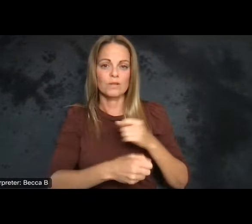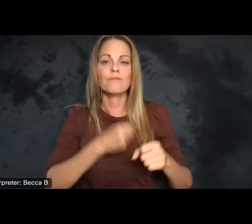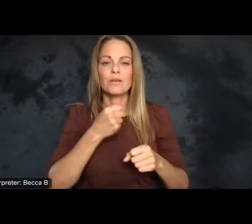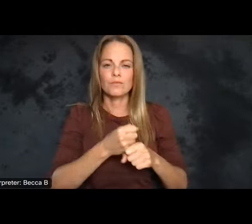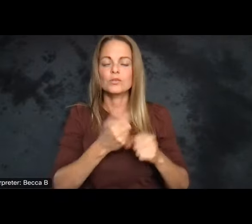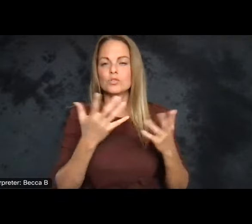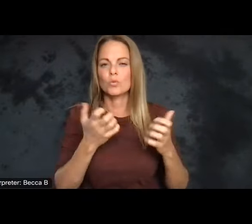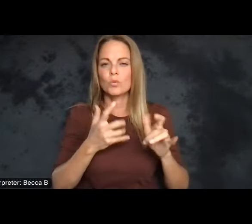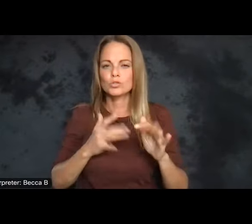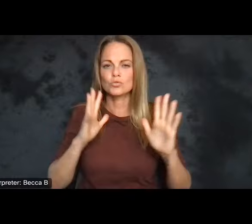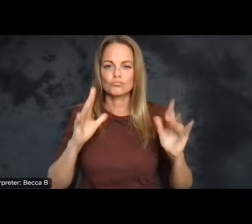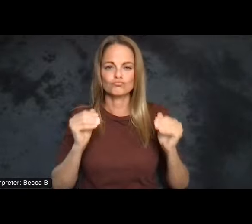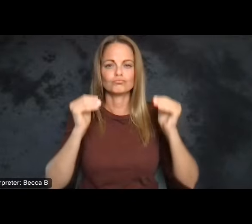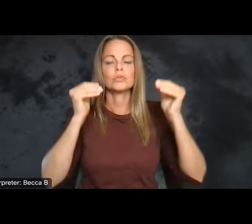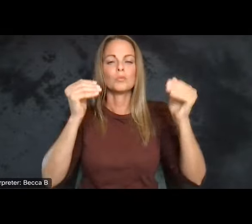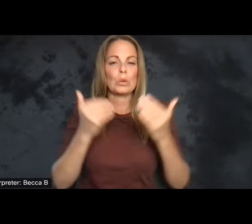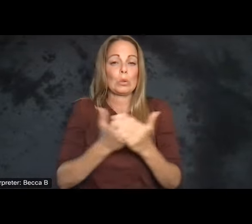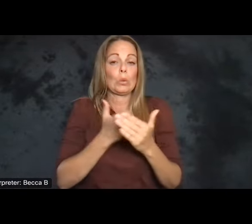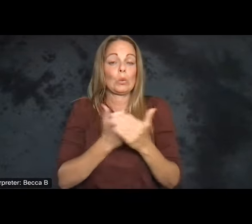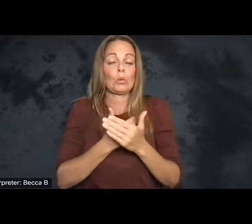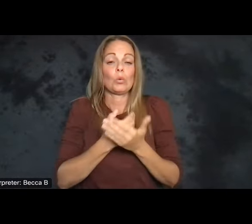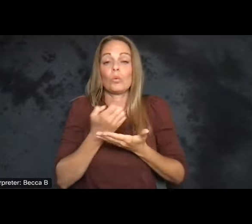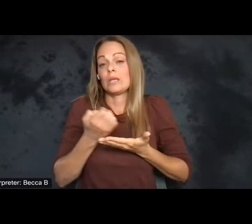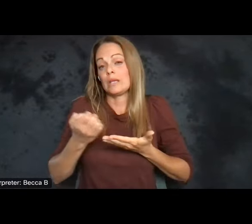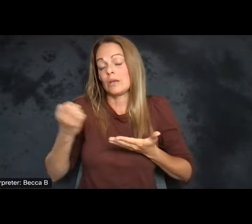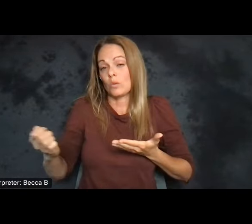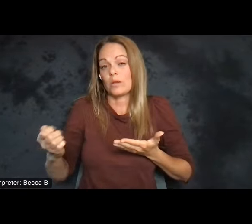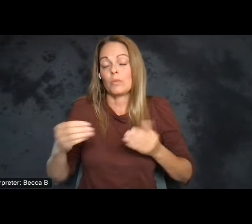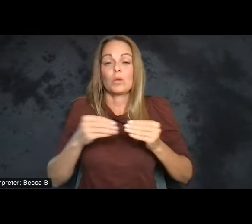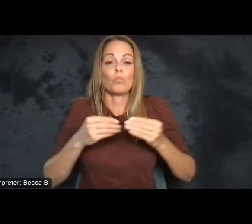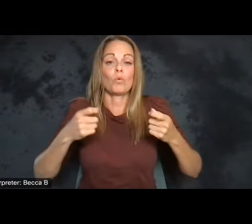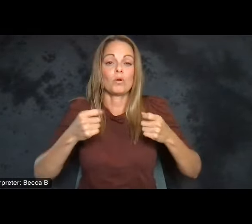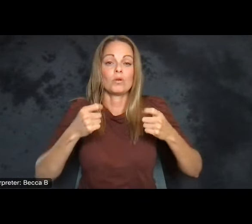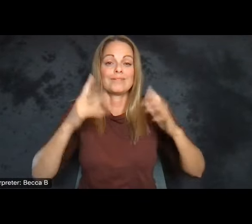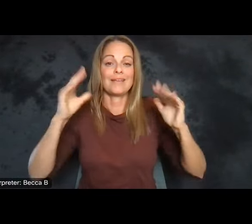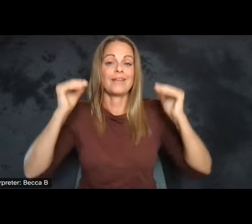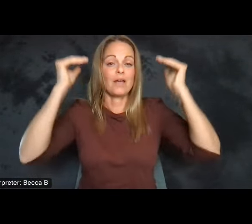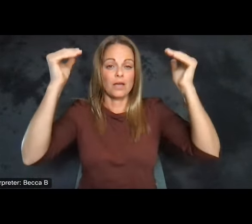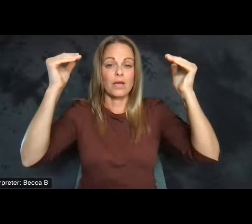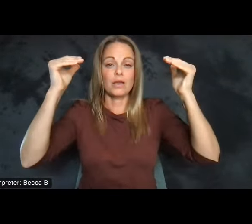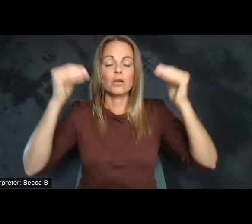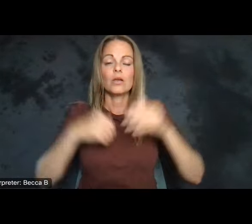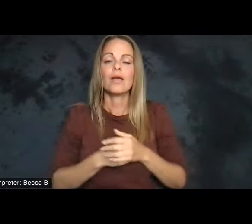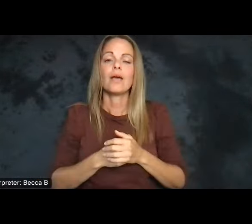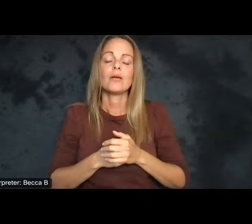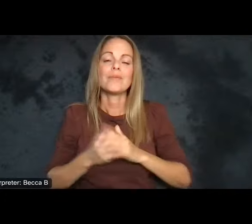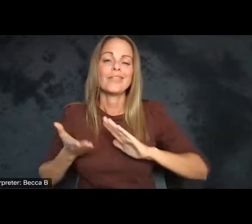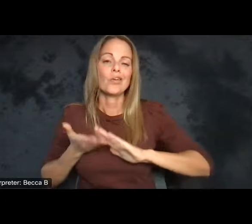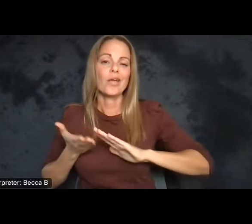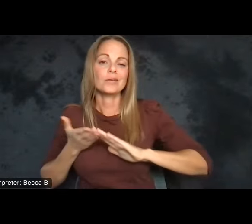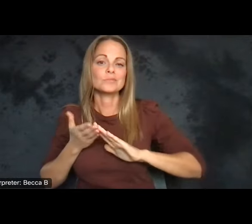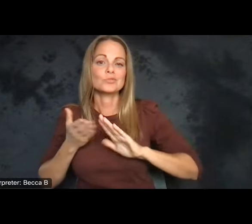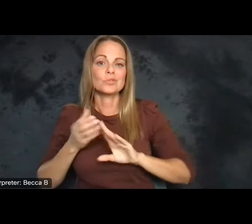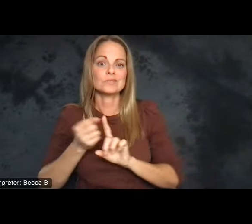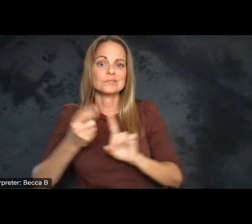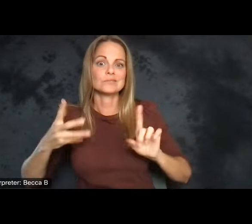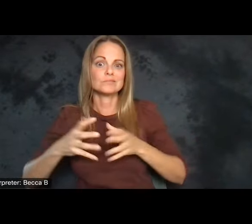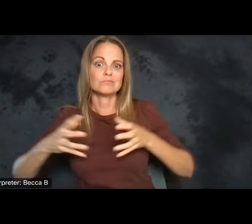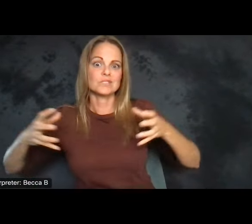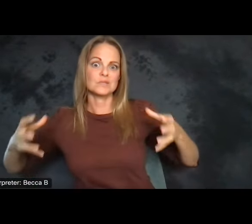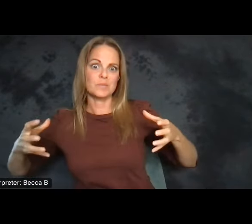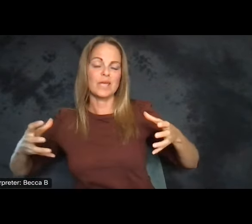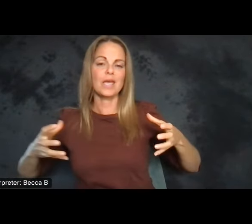greater capacity the newer equipment that they're using, and really the expansion of their operations from what that facility was originally designed for as